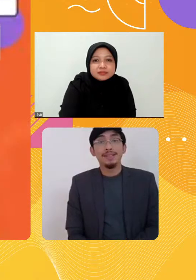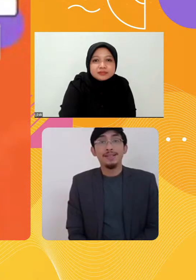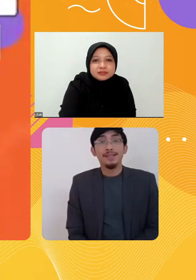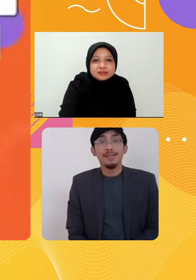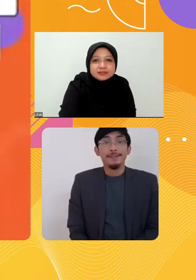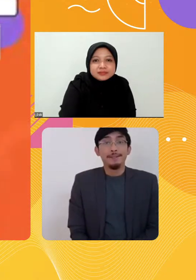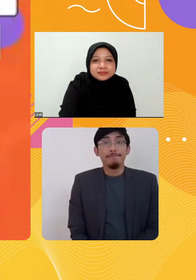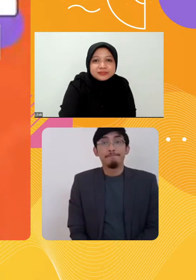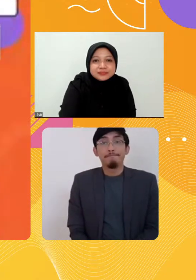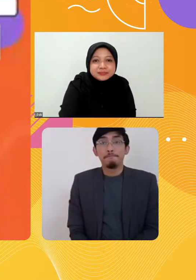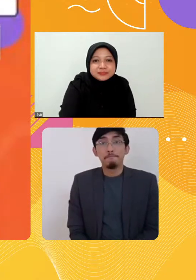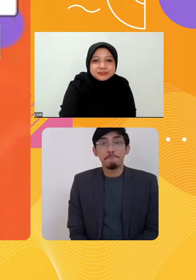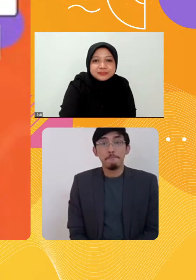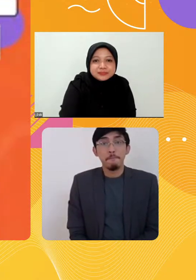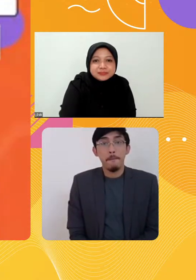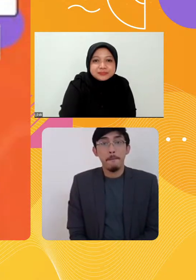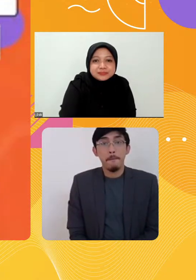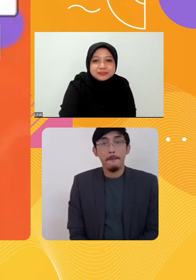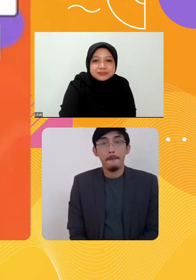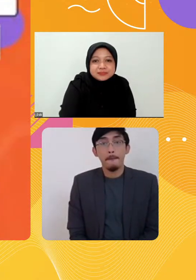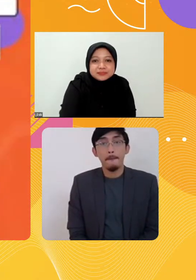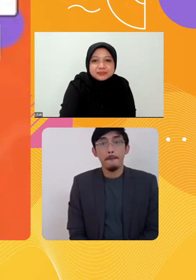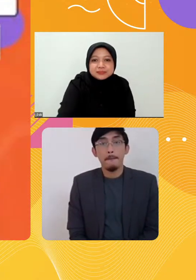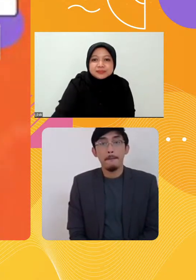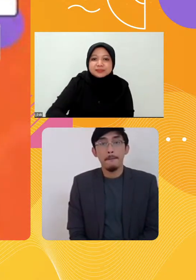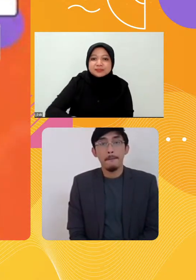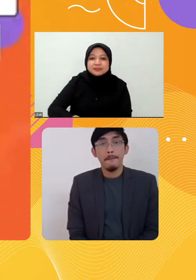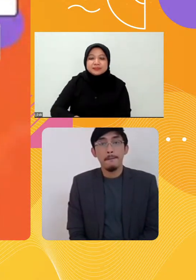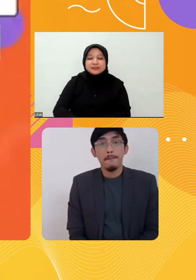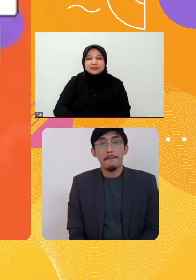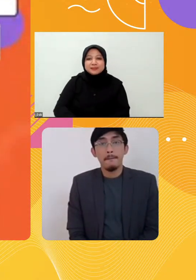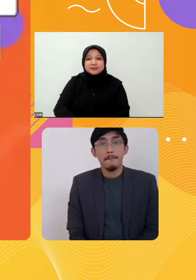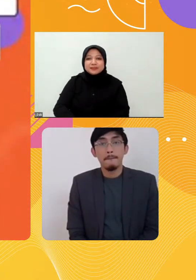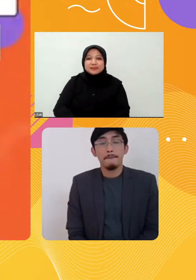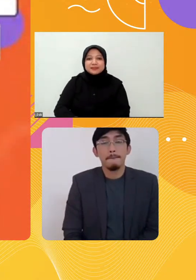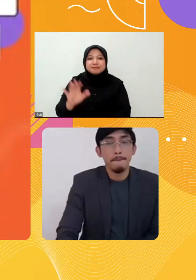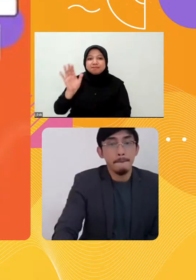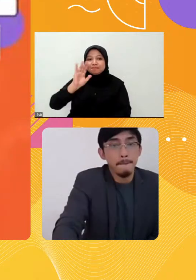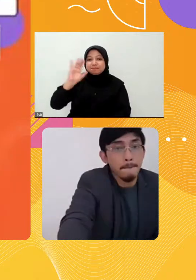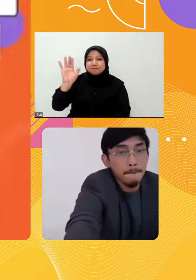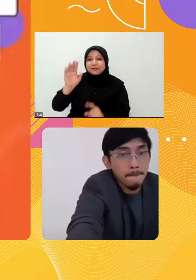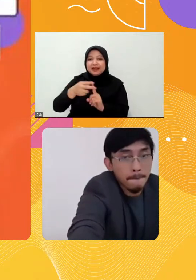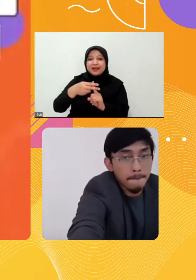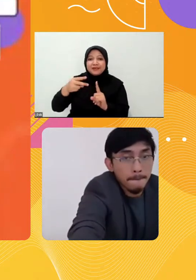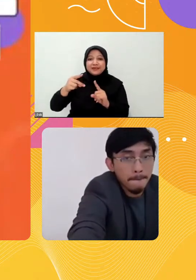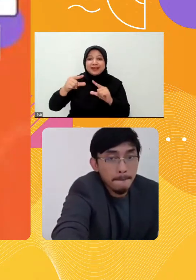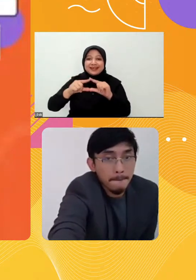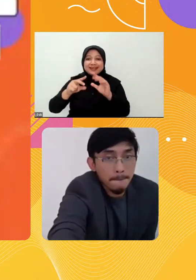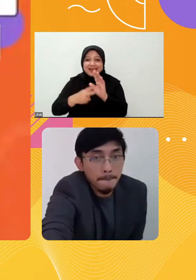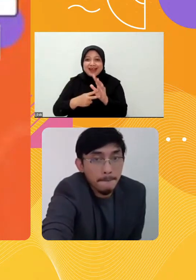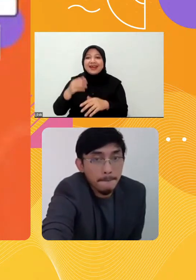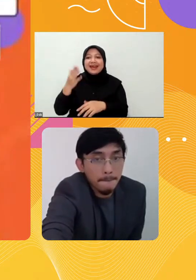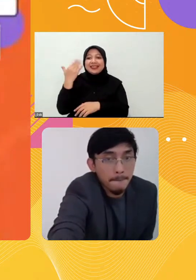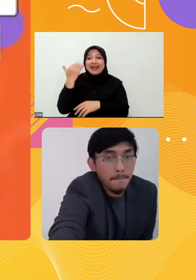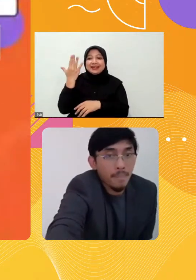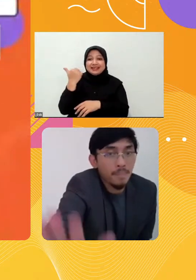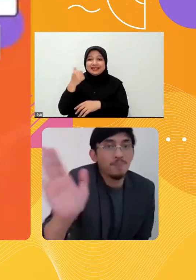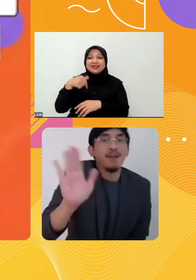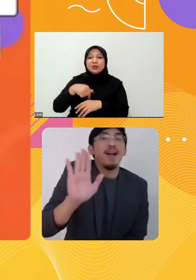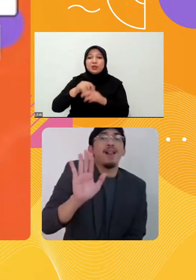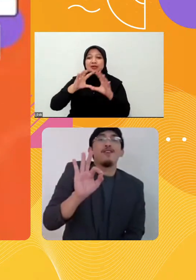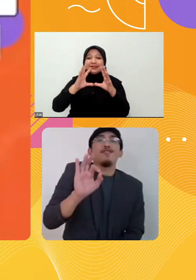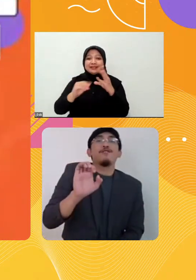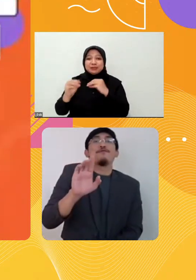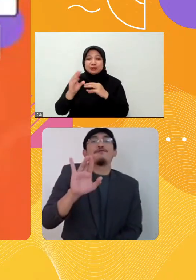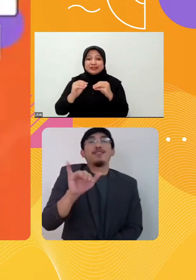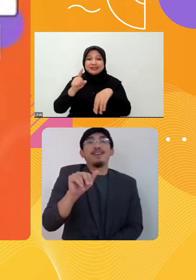actually, we don't have any so much time to discuss about our topic, but actually one